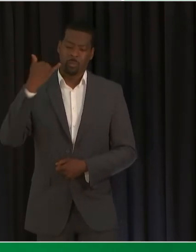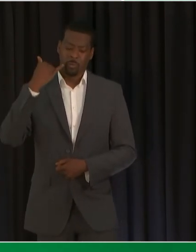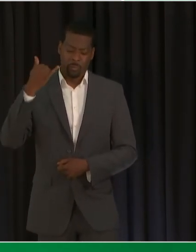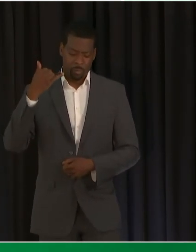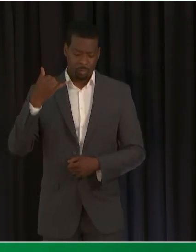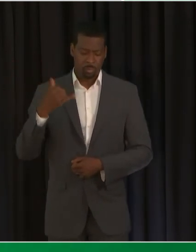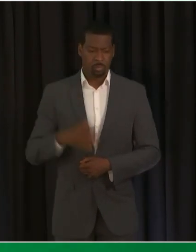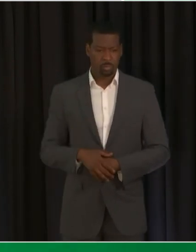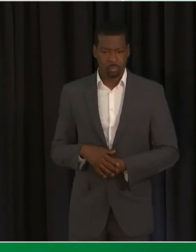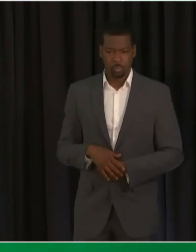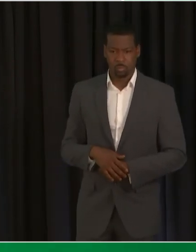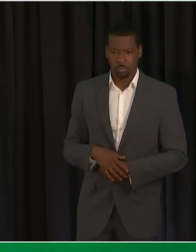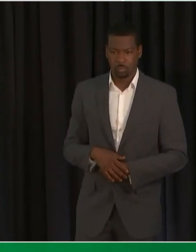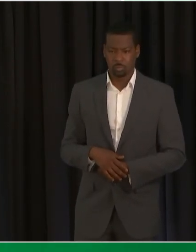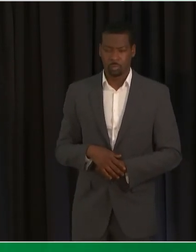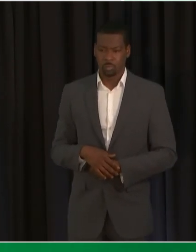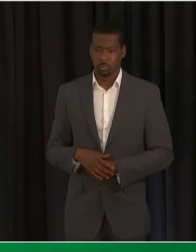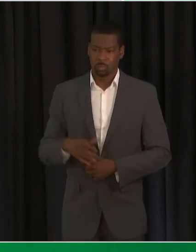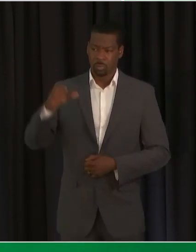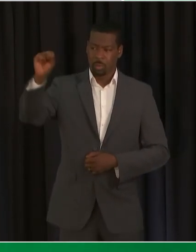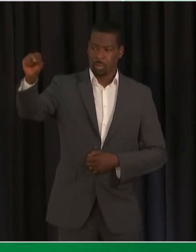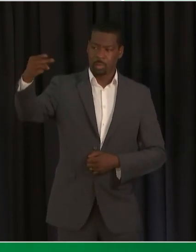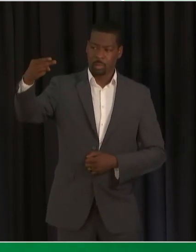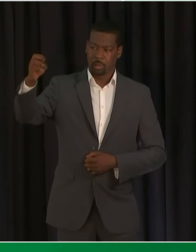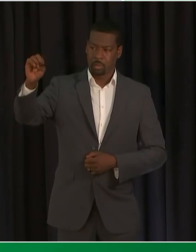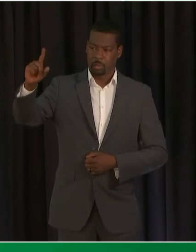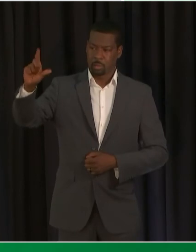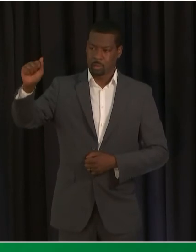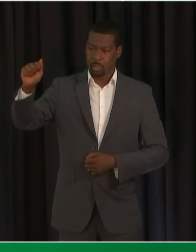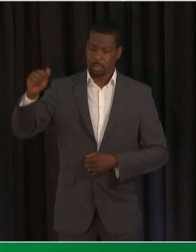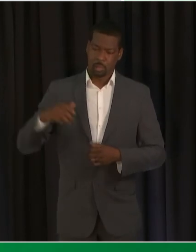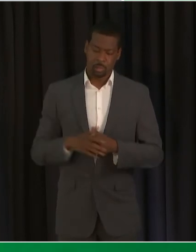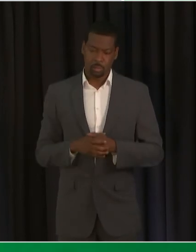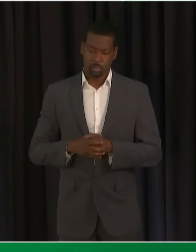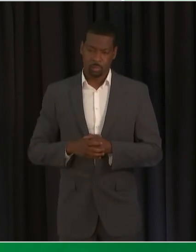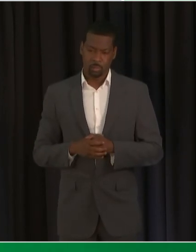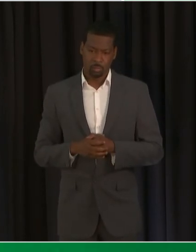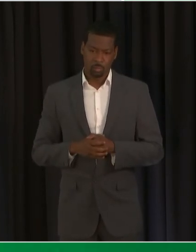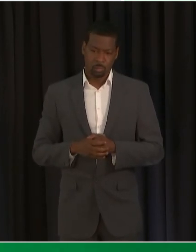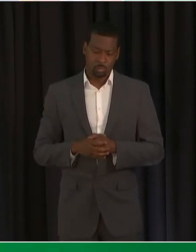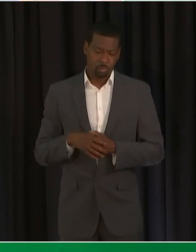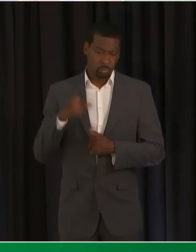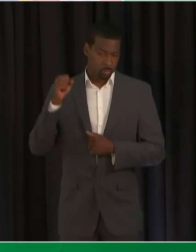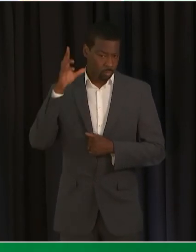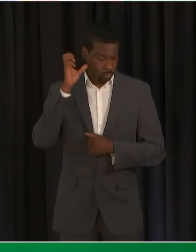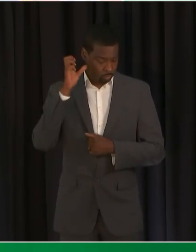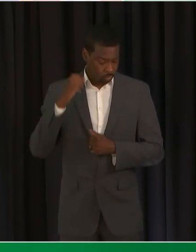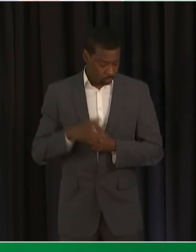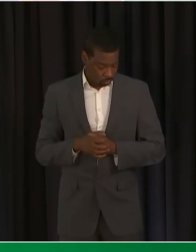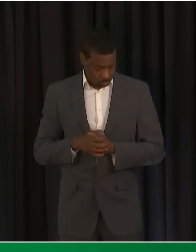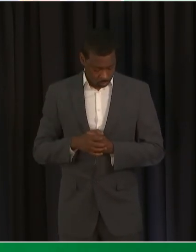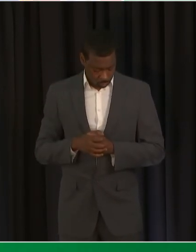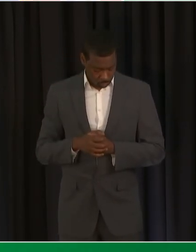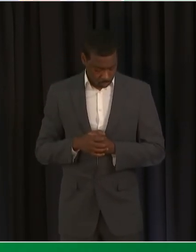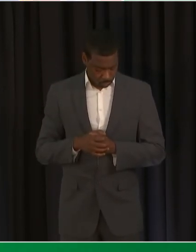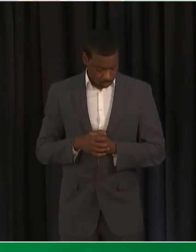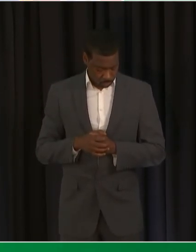We've got Sheila, who's been waiting patiently to join the conversation. Sheila, the line should be open. Can you hear us?